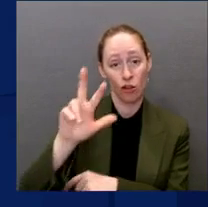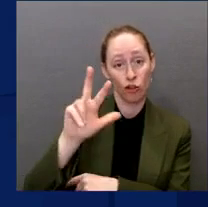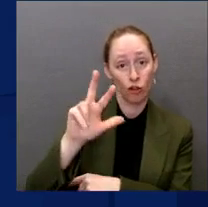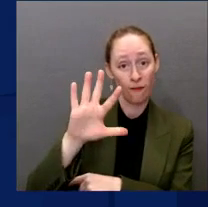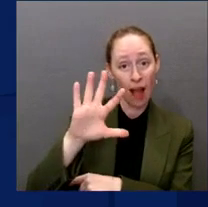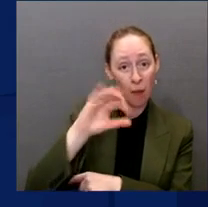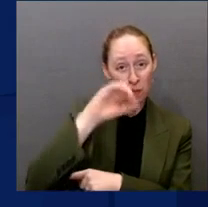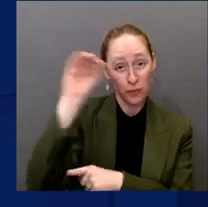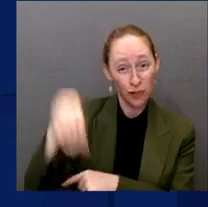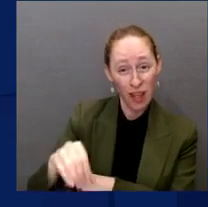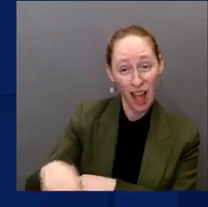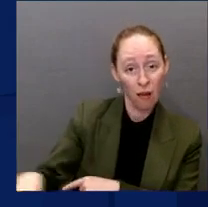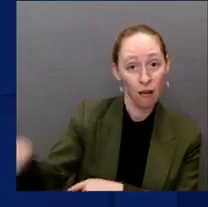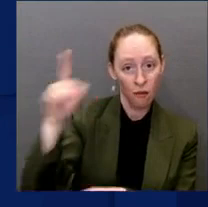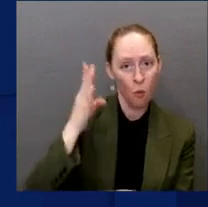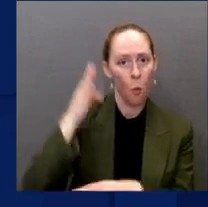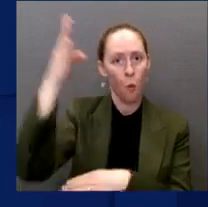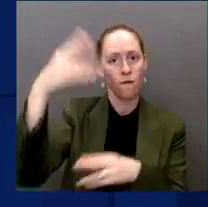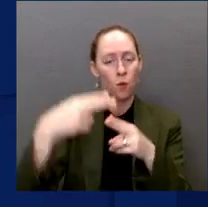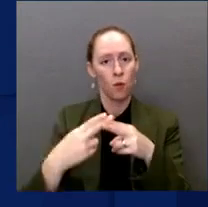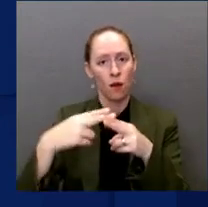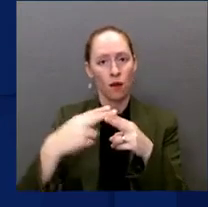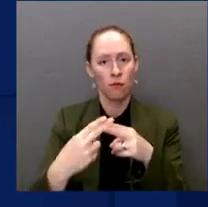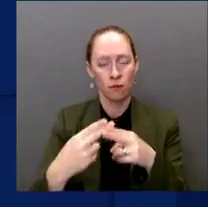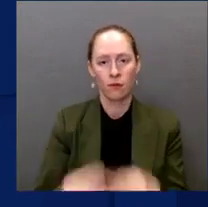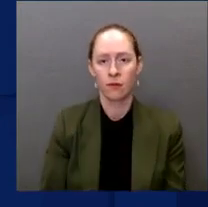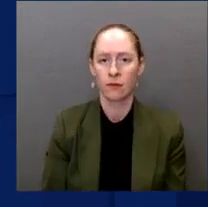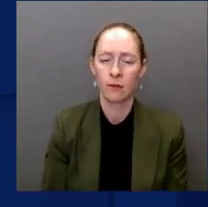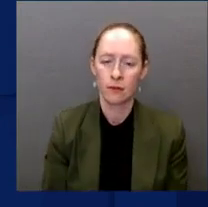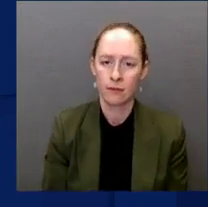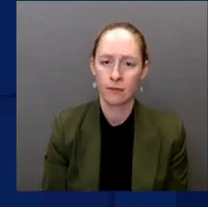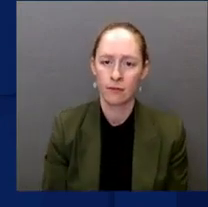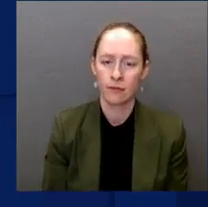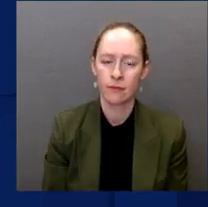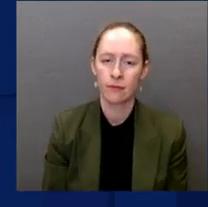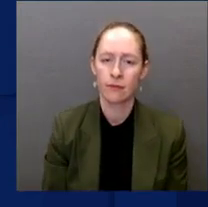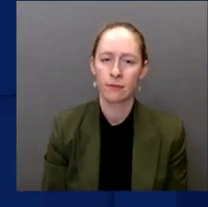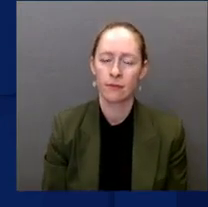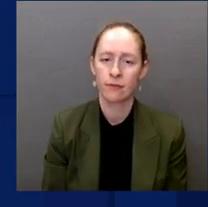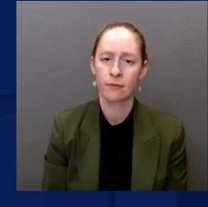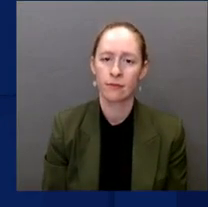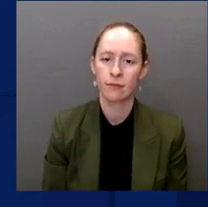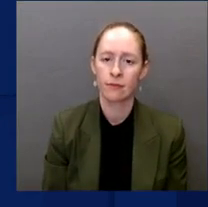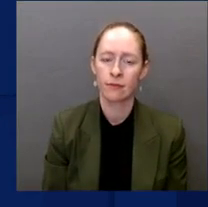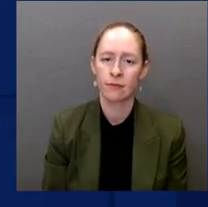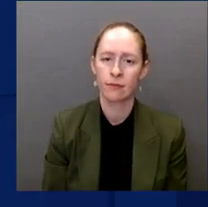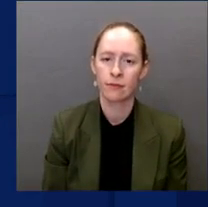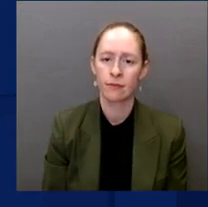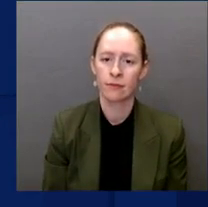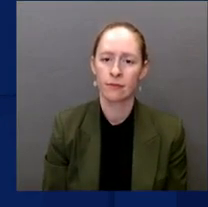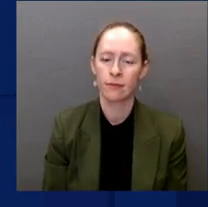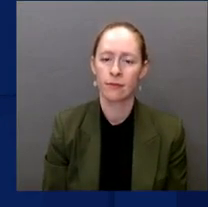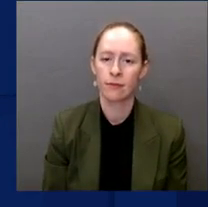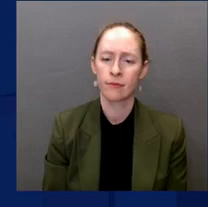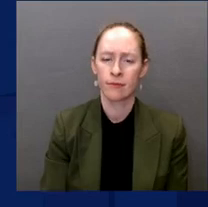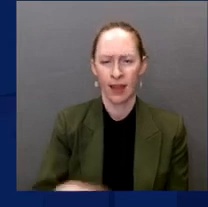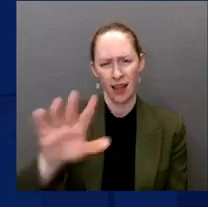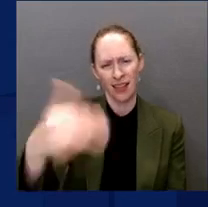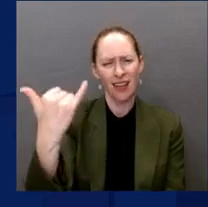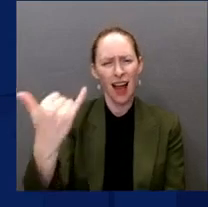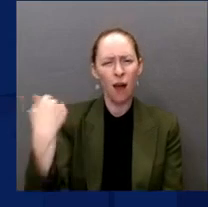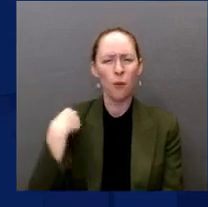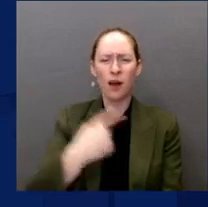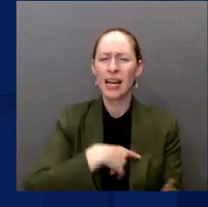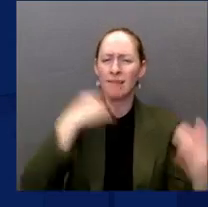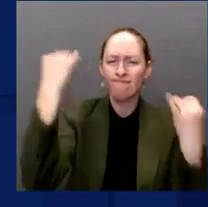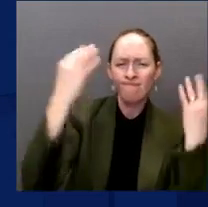Medicaid, our national strategy would expand access to nutrition and obesity counseling so they can get the guidance they need to stay healthy.